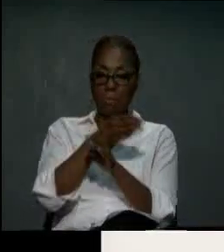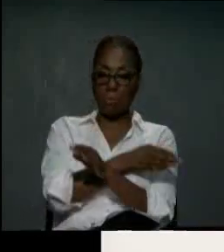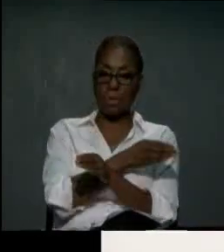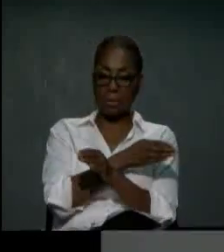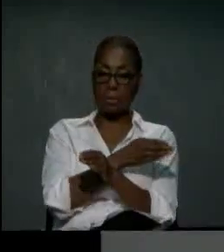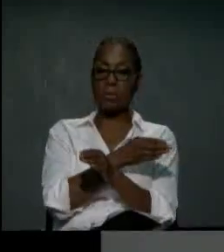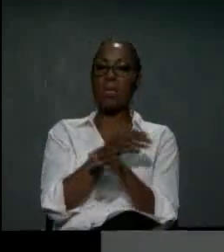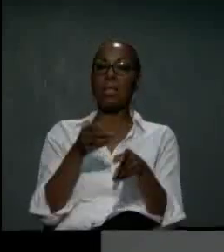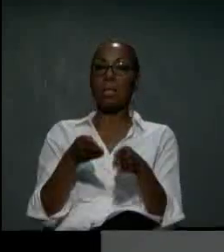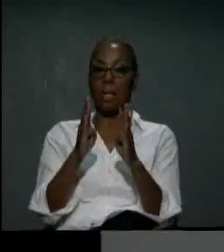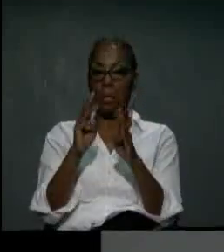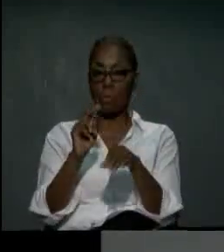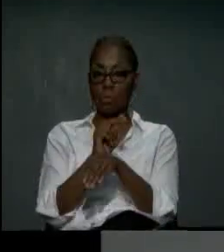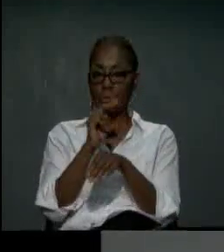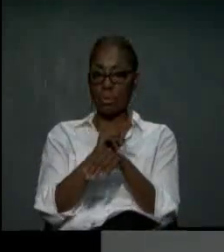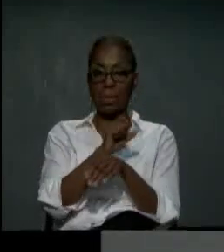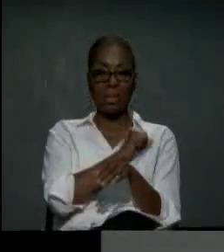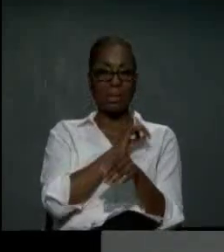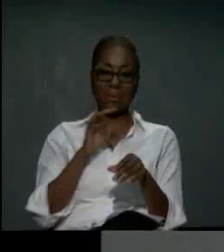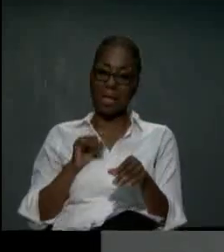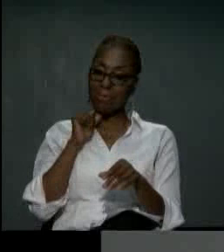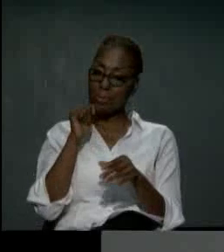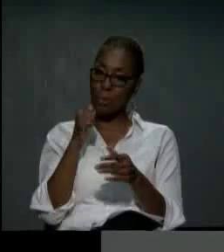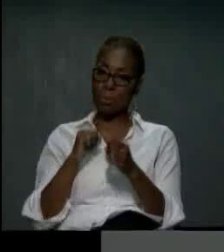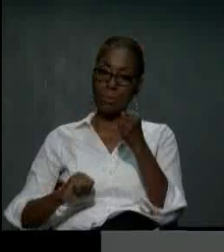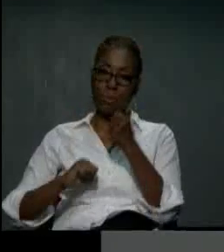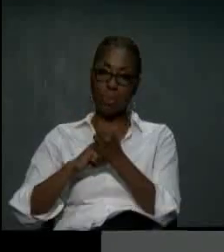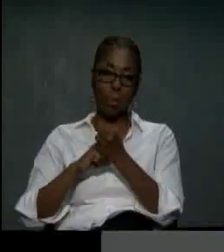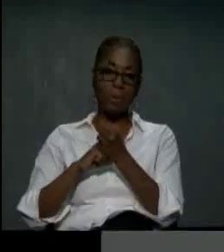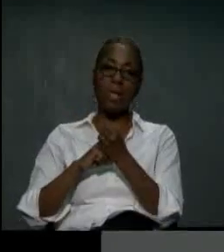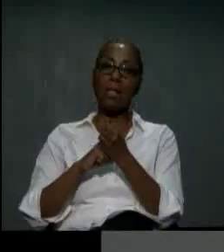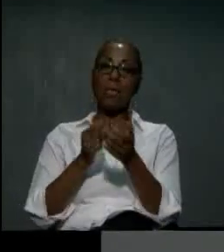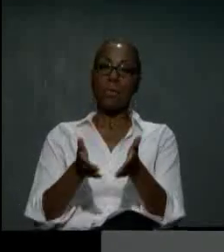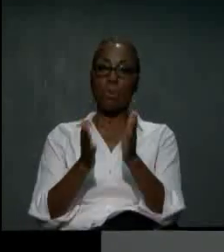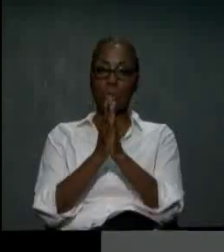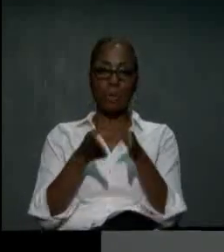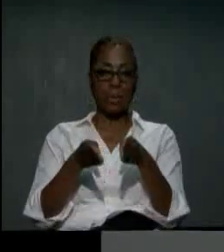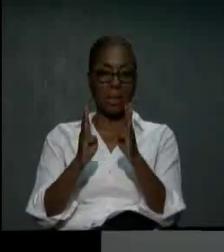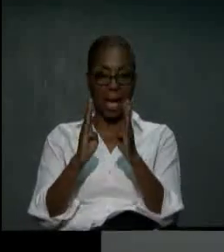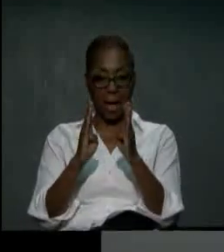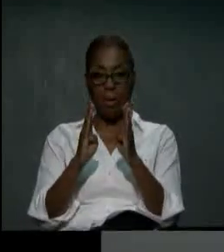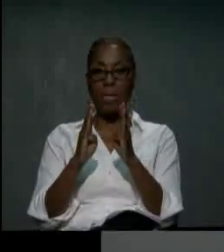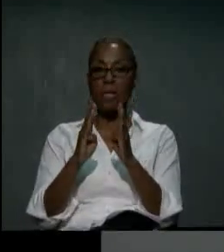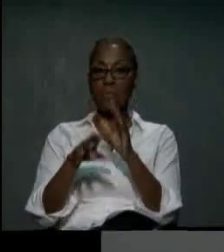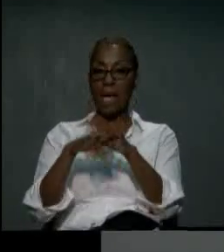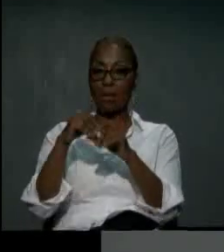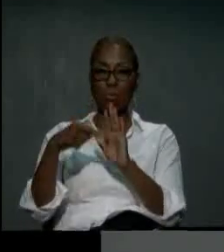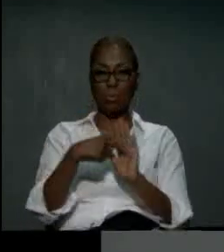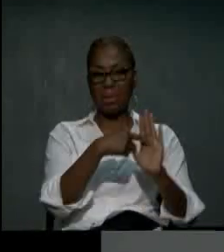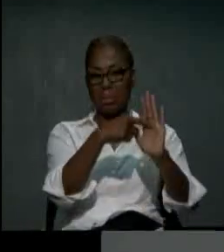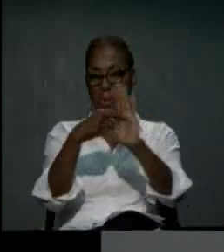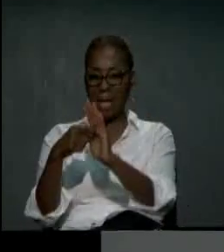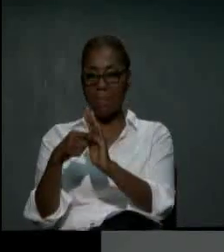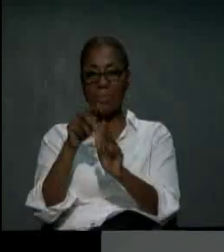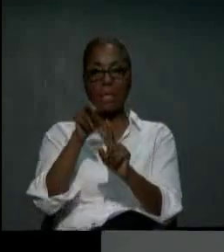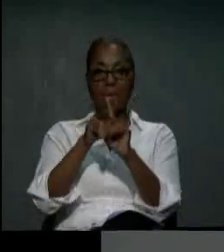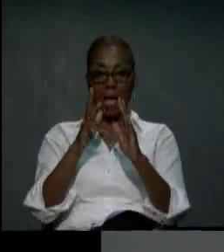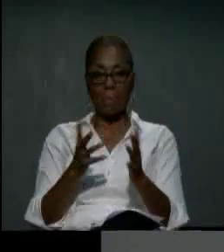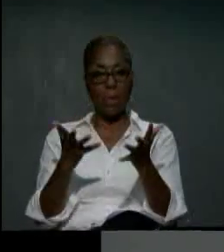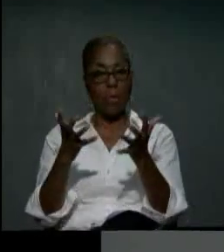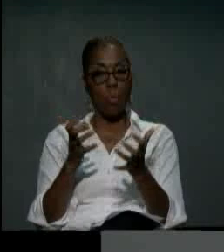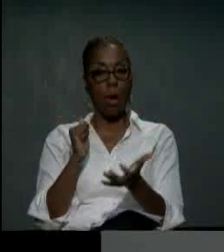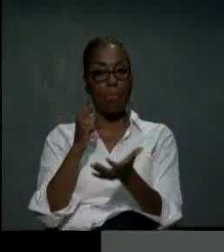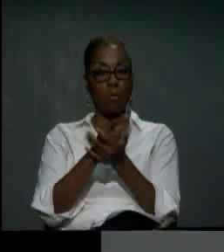approved allowable uses. Staff is not supportive of the applicant's request to allow the outdoor display as proposed. The applicant is seeking approval